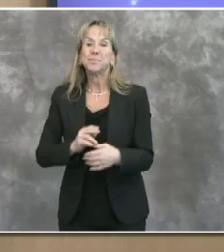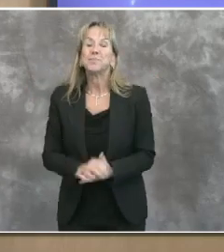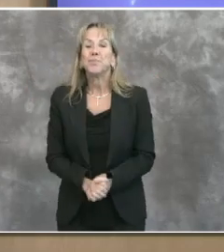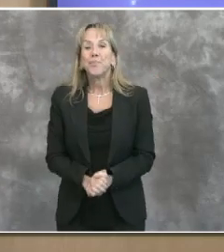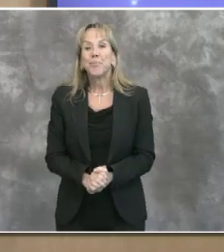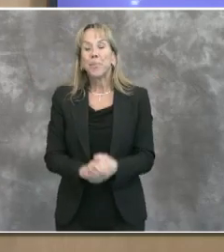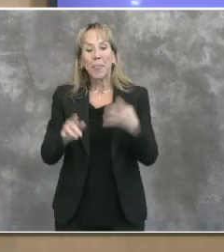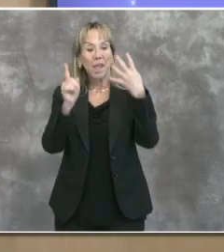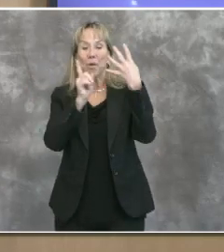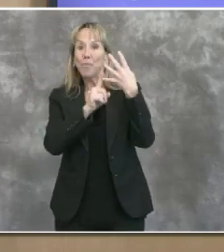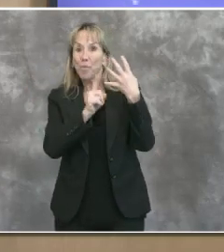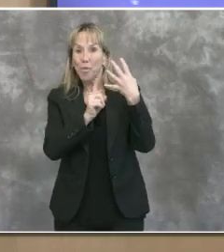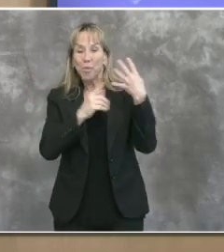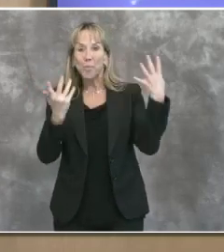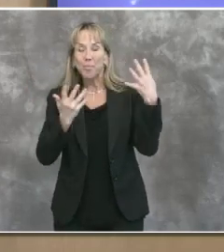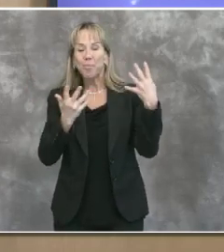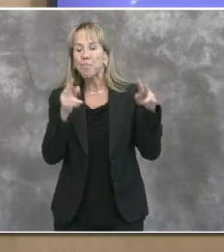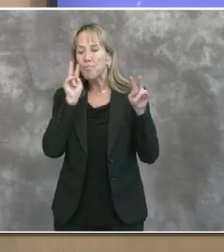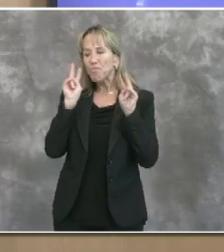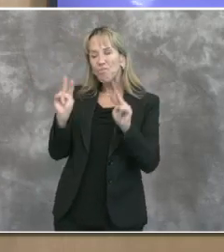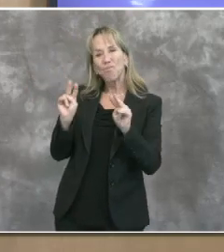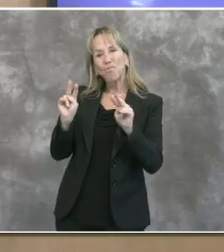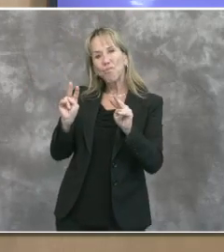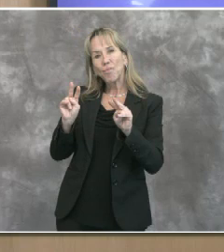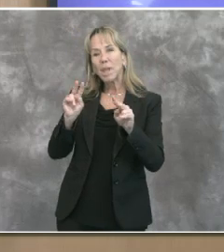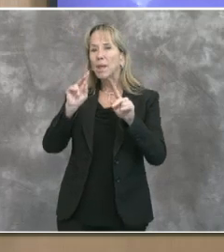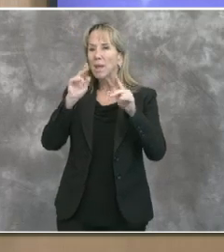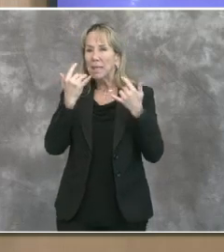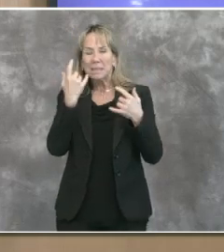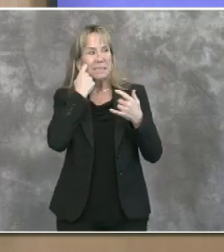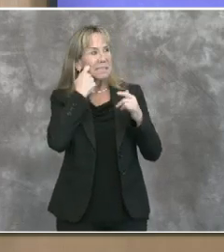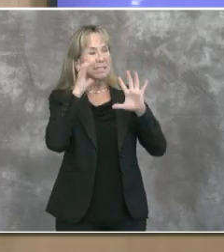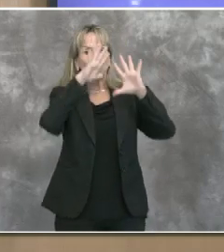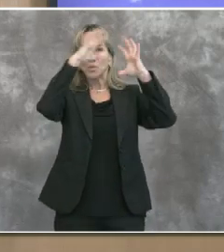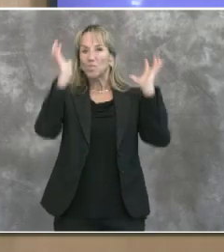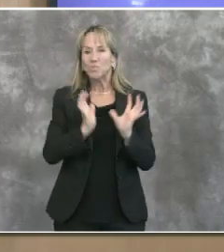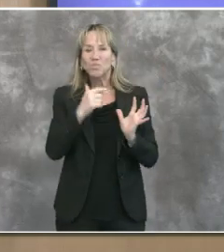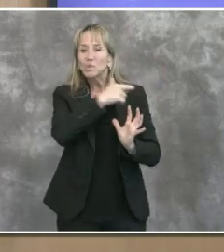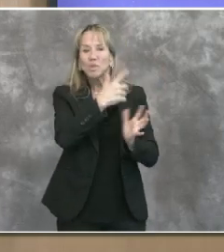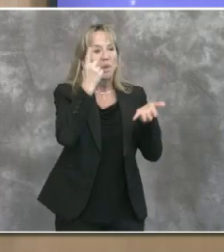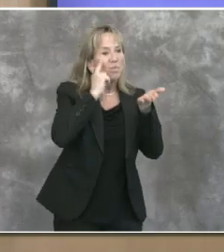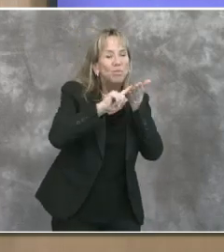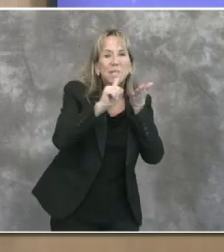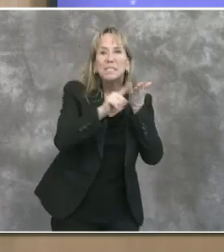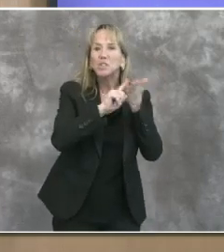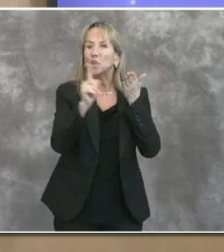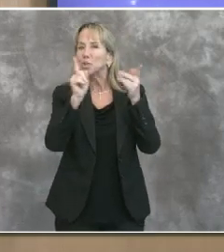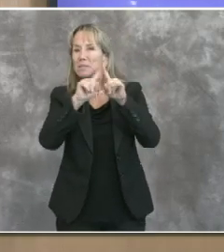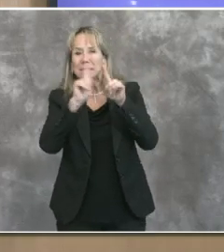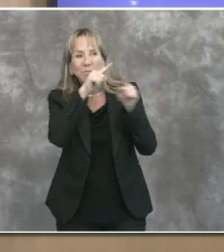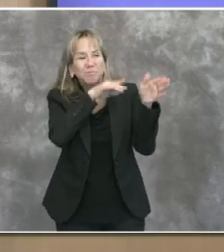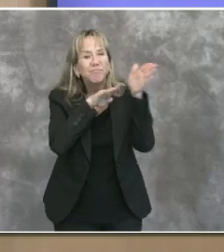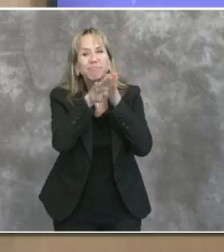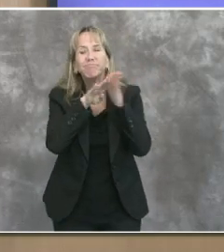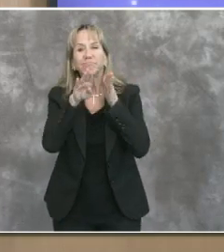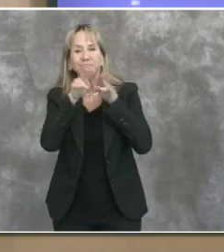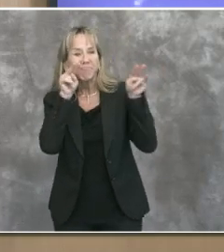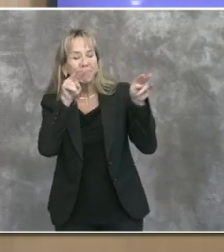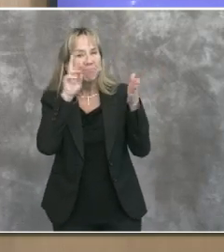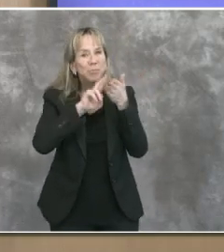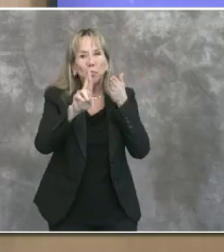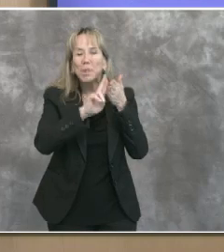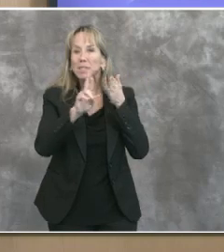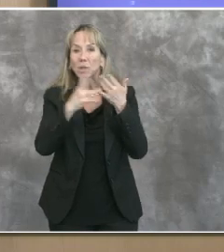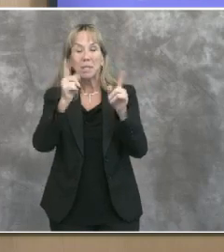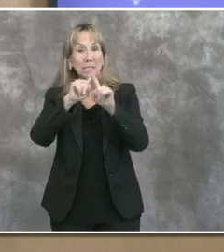ability to develop and monitor the research and latest science around therapeutics, vaccines, the ongoing